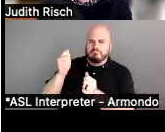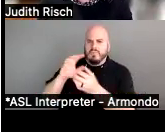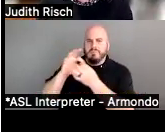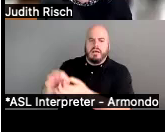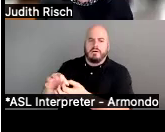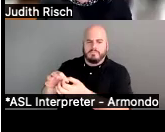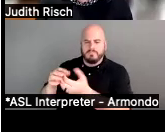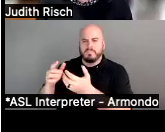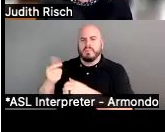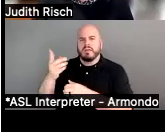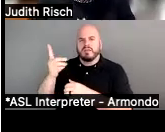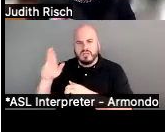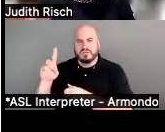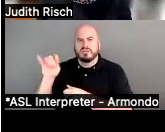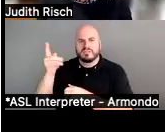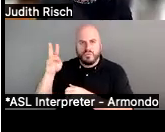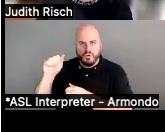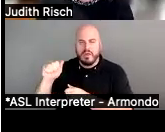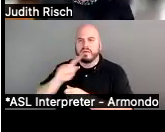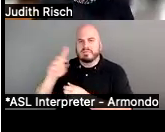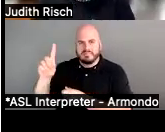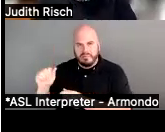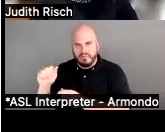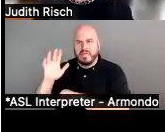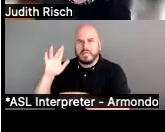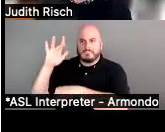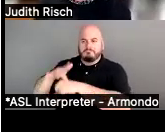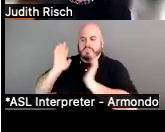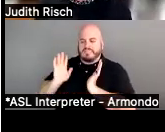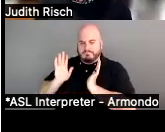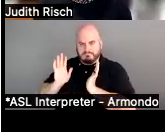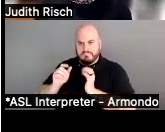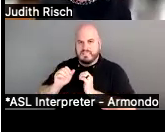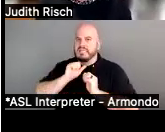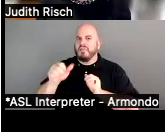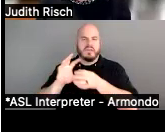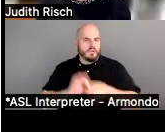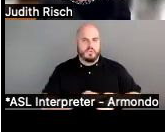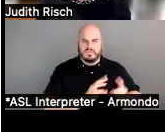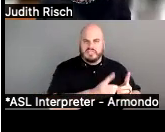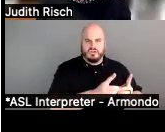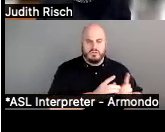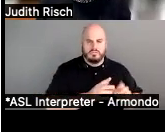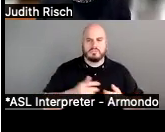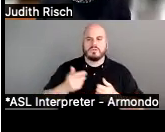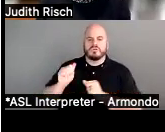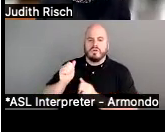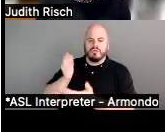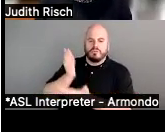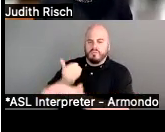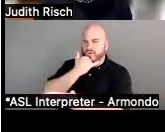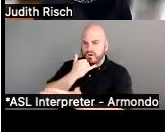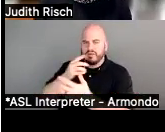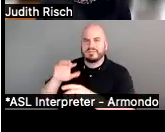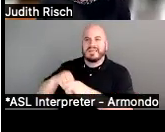talked about gender dysphoria being a disability. That's all I want to talk about. It has nothing to do with the digital component, trying to invalidate it. And it's in the Fifth Circuit,